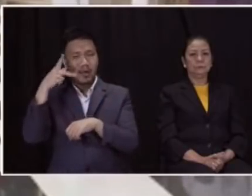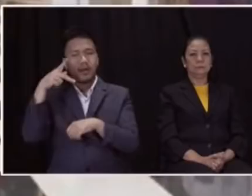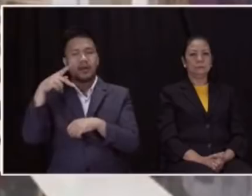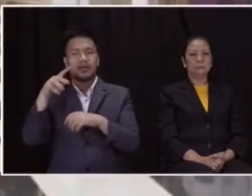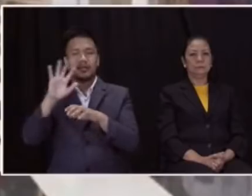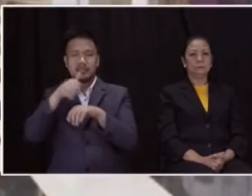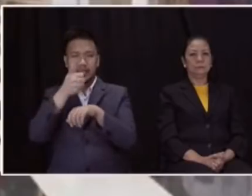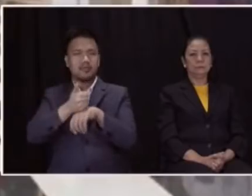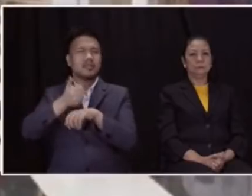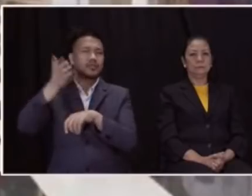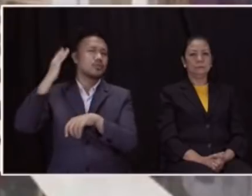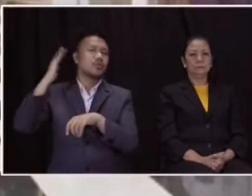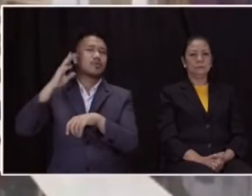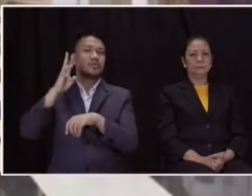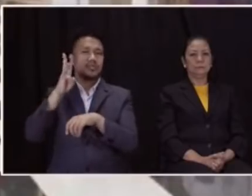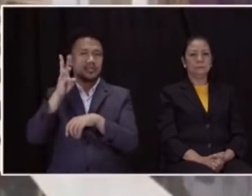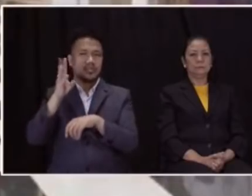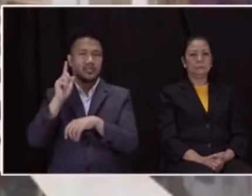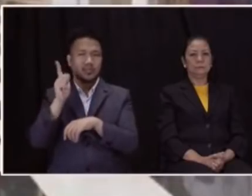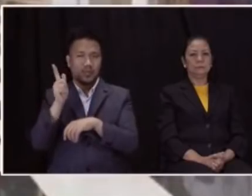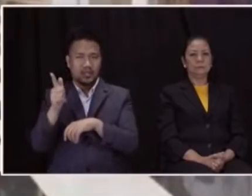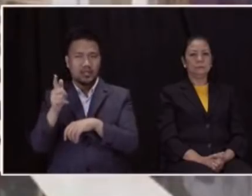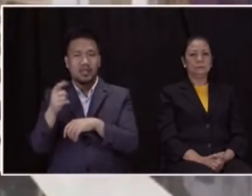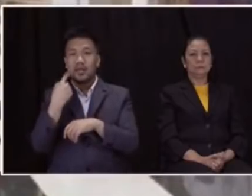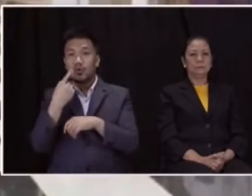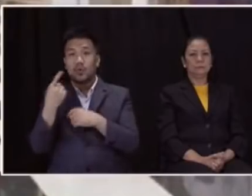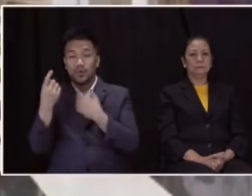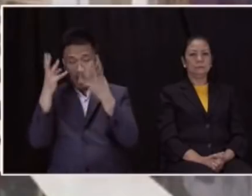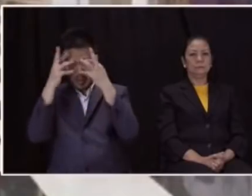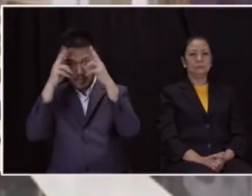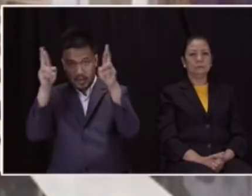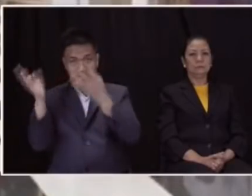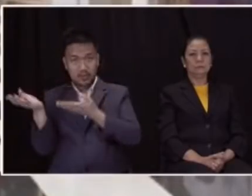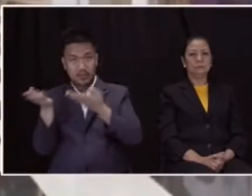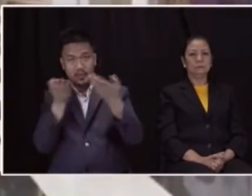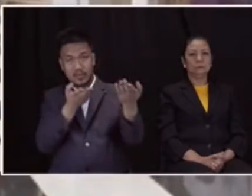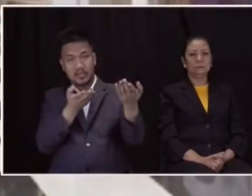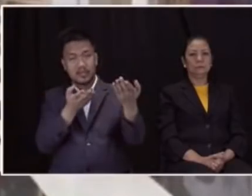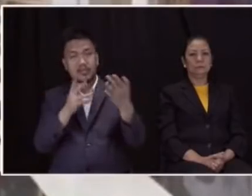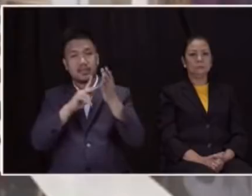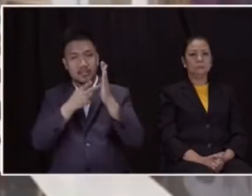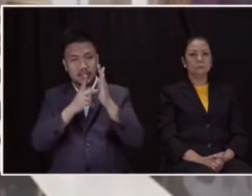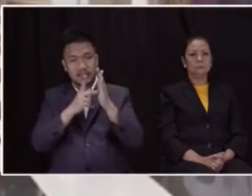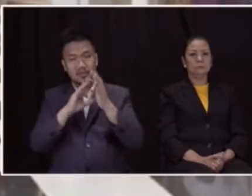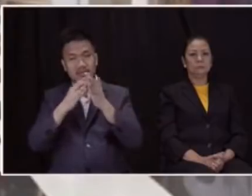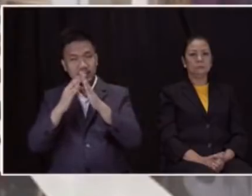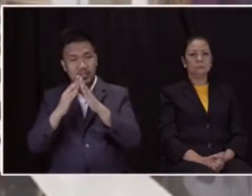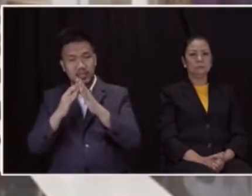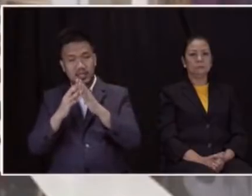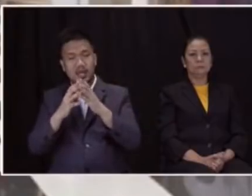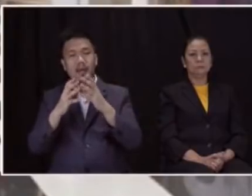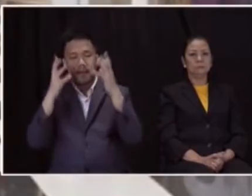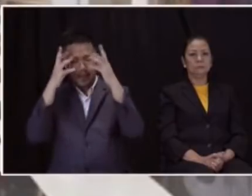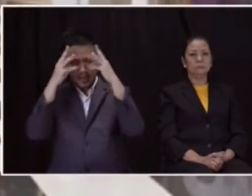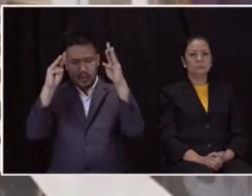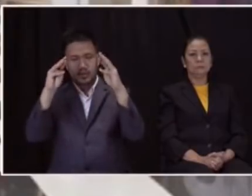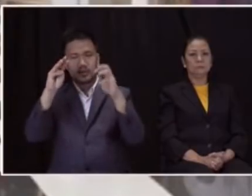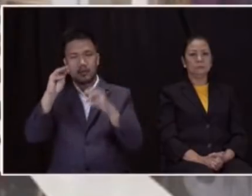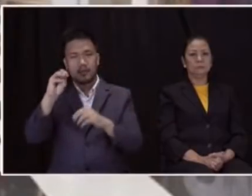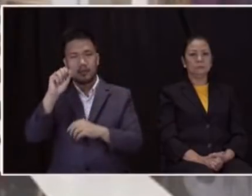in 1620. To present the key to her city is the Honorable Mayor Marlon